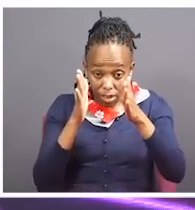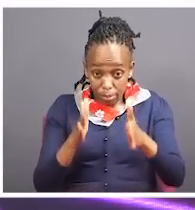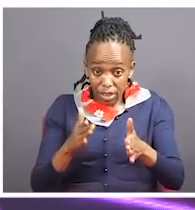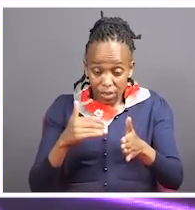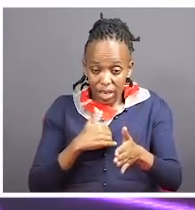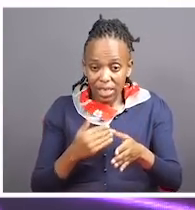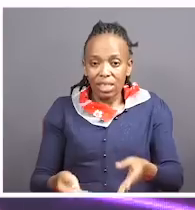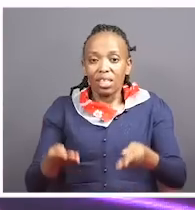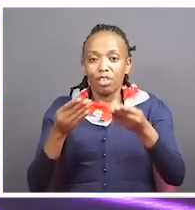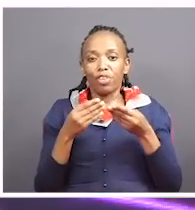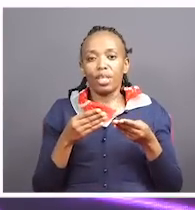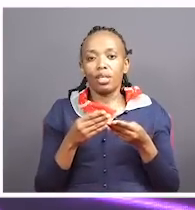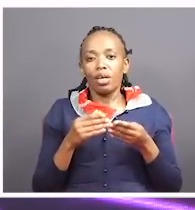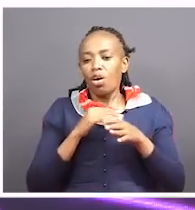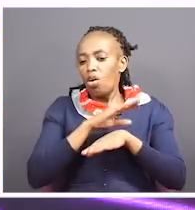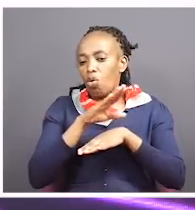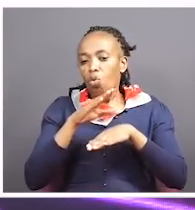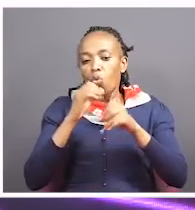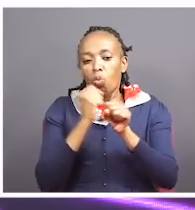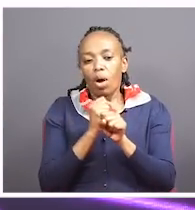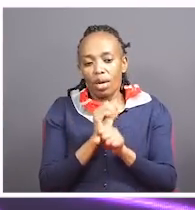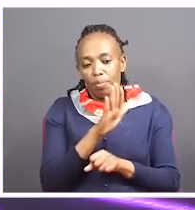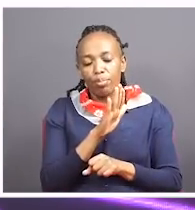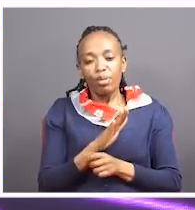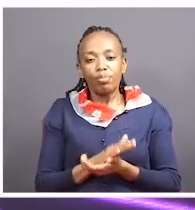this person has given me his or her work.